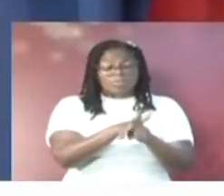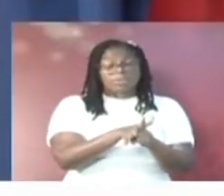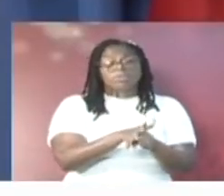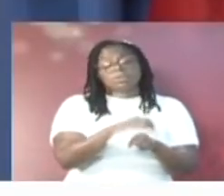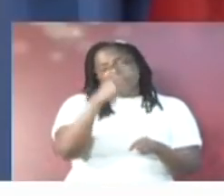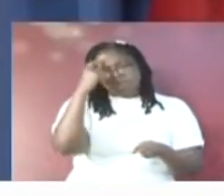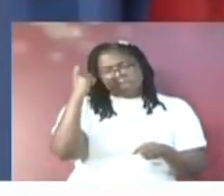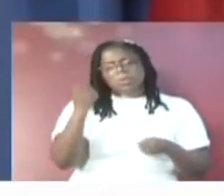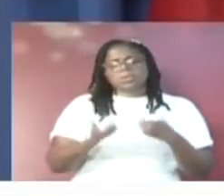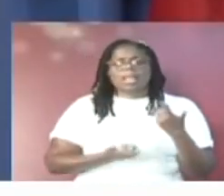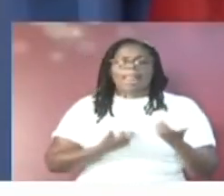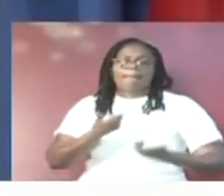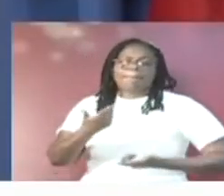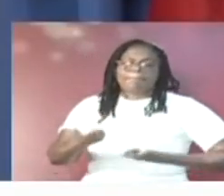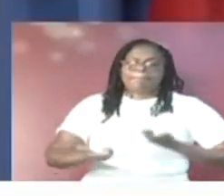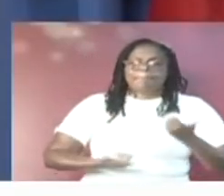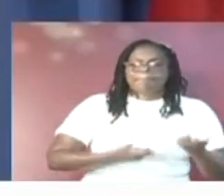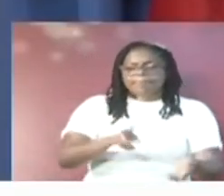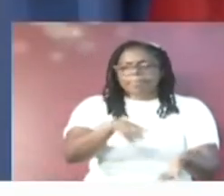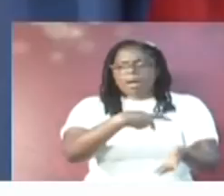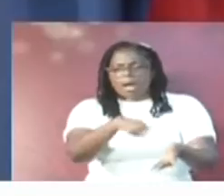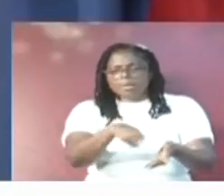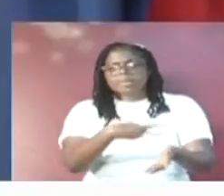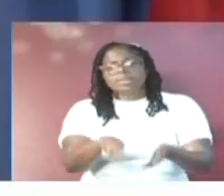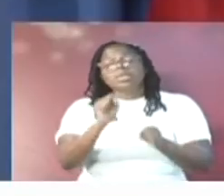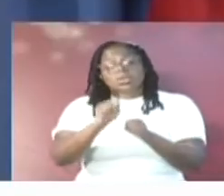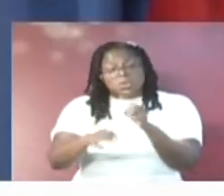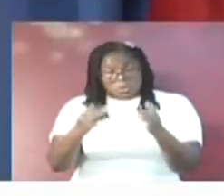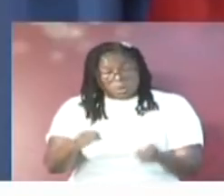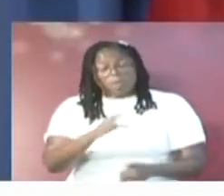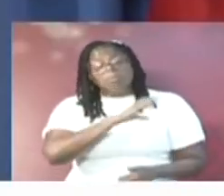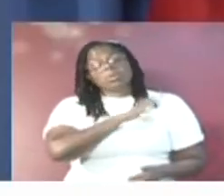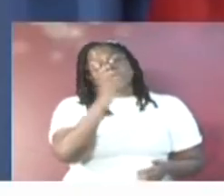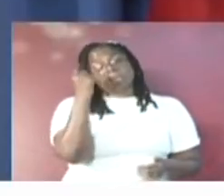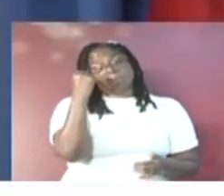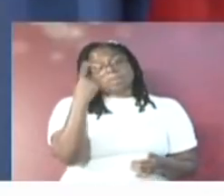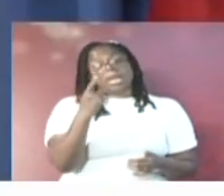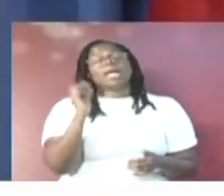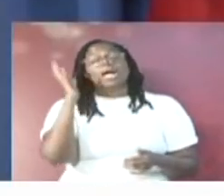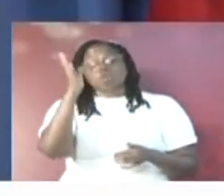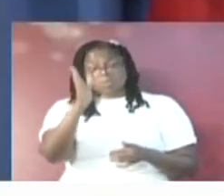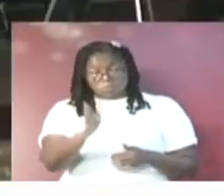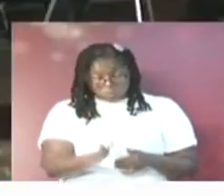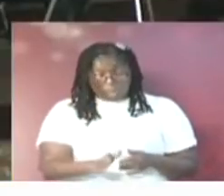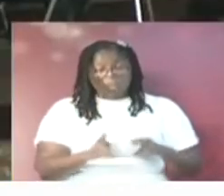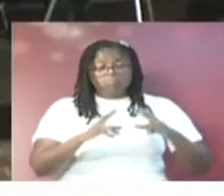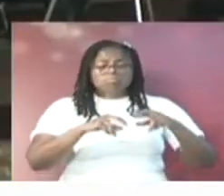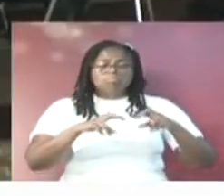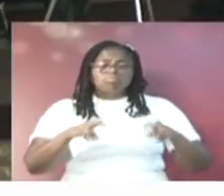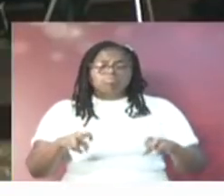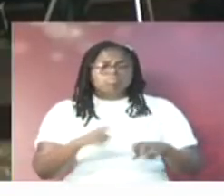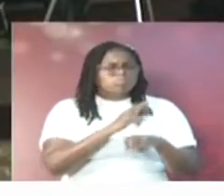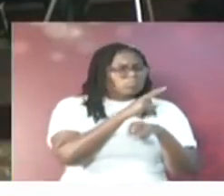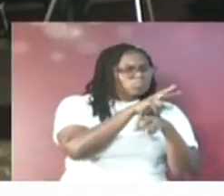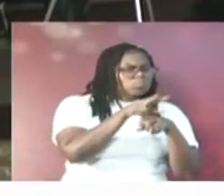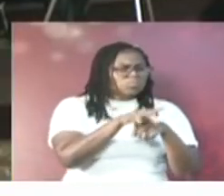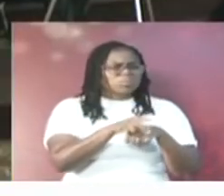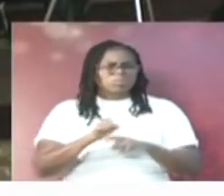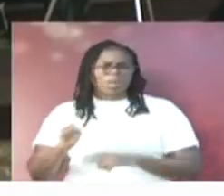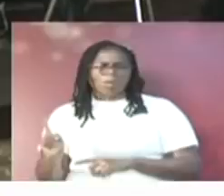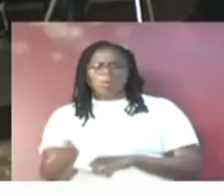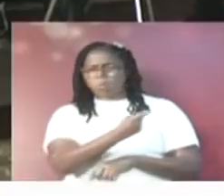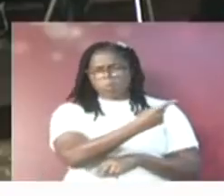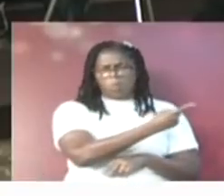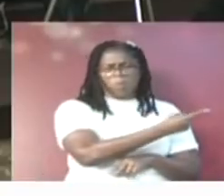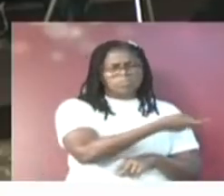the police is paying attention to that with an intention to apply the law to its fullest effect. Following During your press conference yesterday,